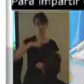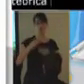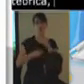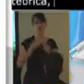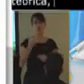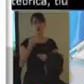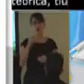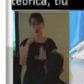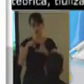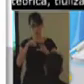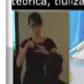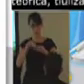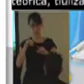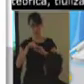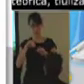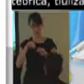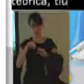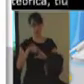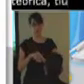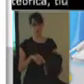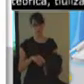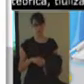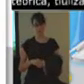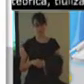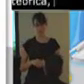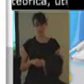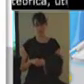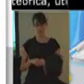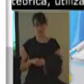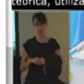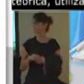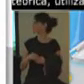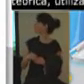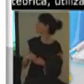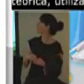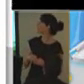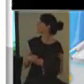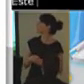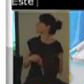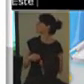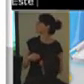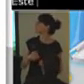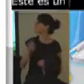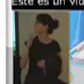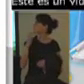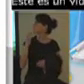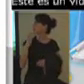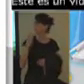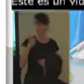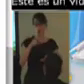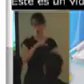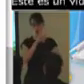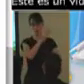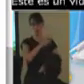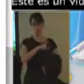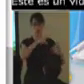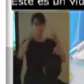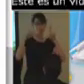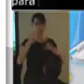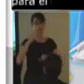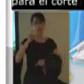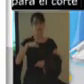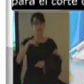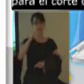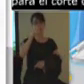elements we use videos. This is a homemade video that we did ourselves for